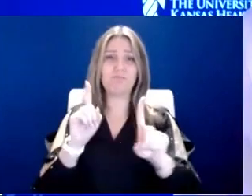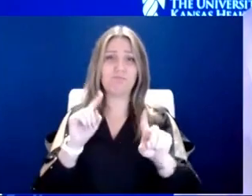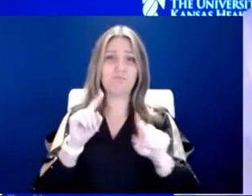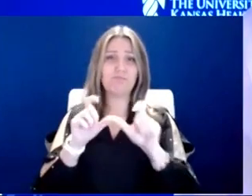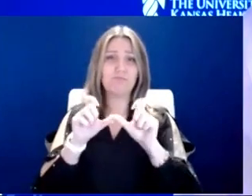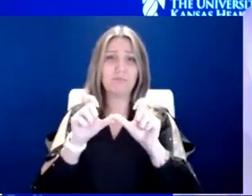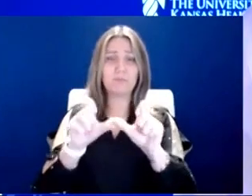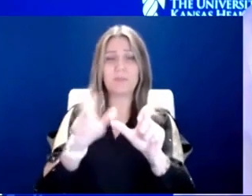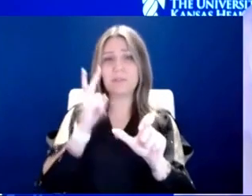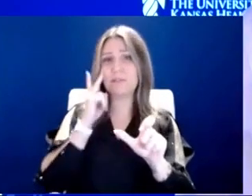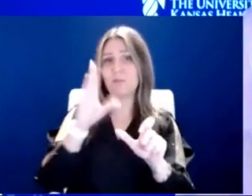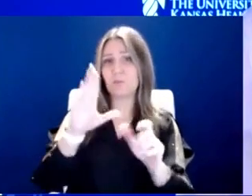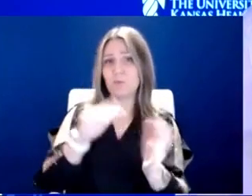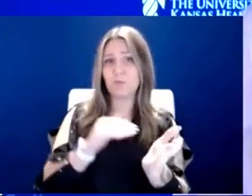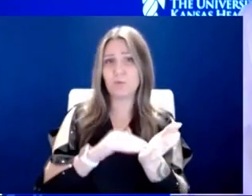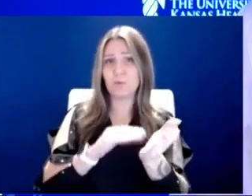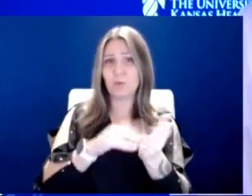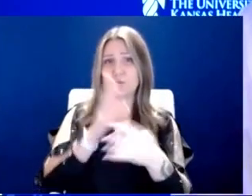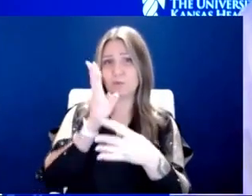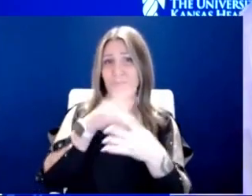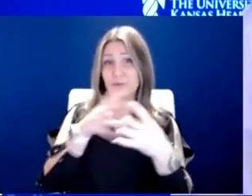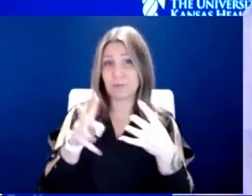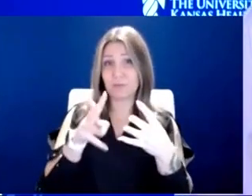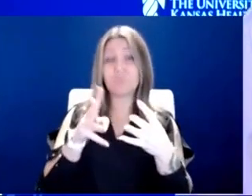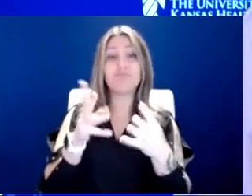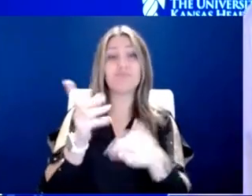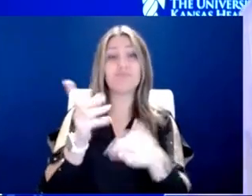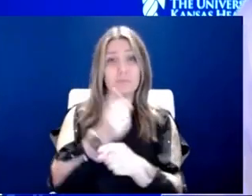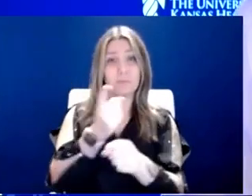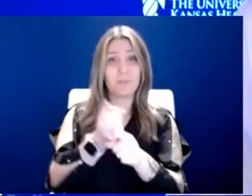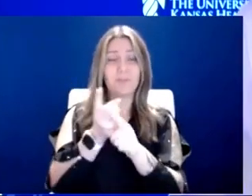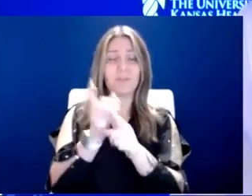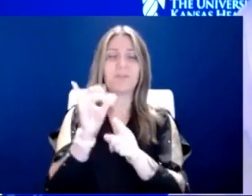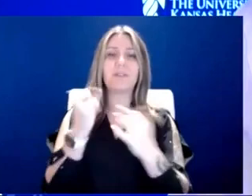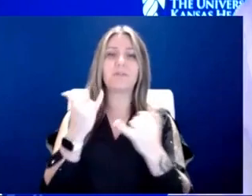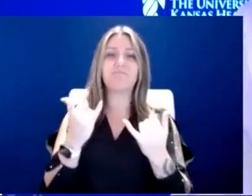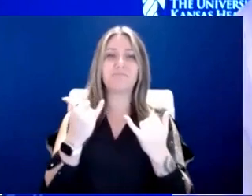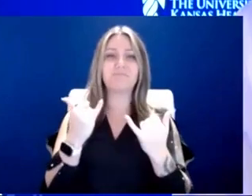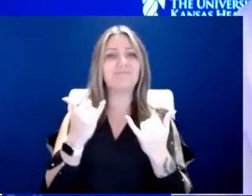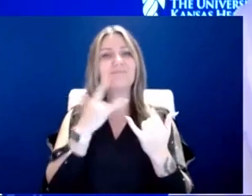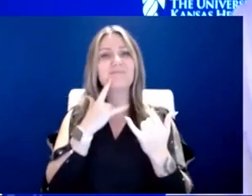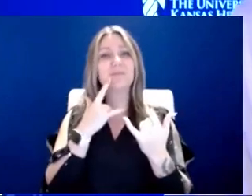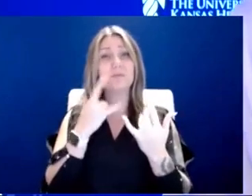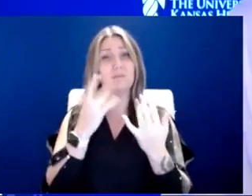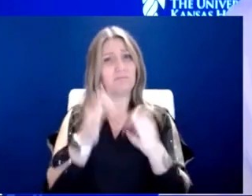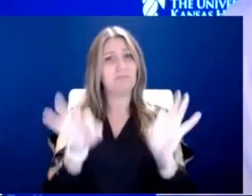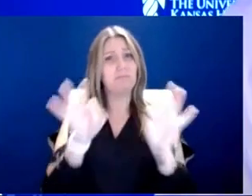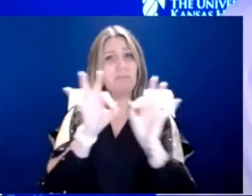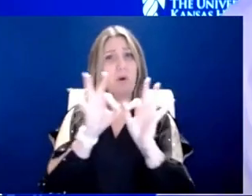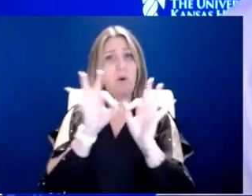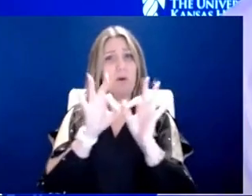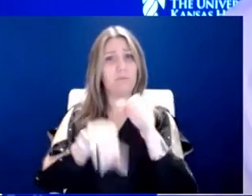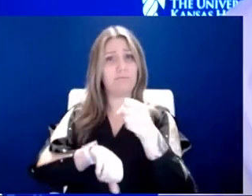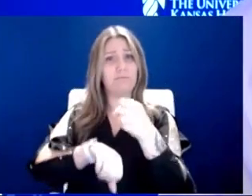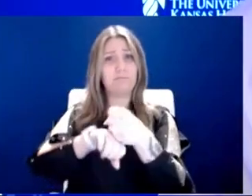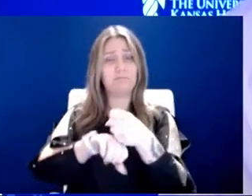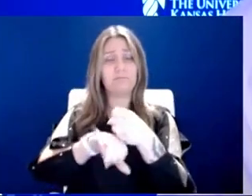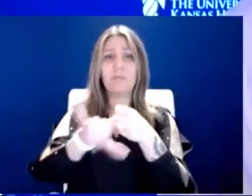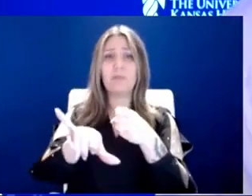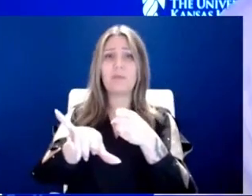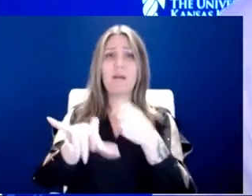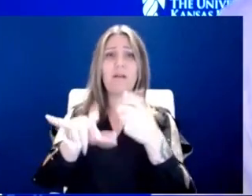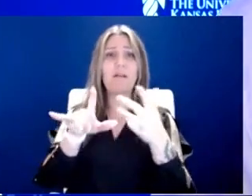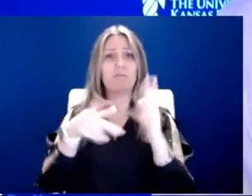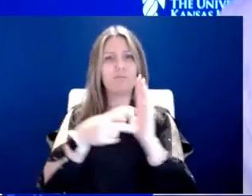on a scheduled basis as would be today. So I think it's important to continue to promote that message that telehealth does help and does